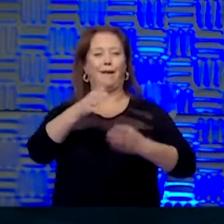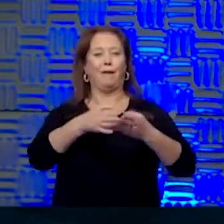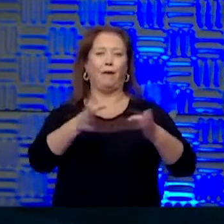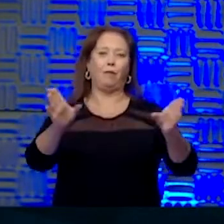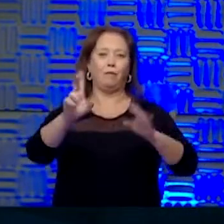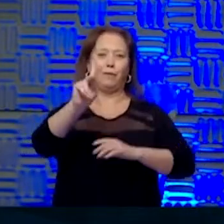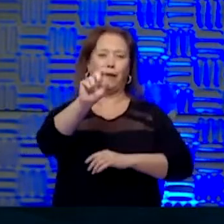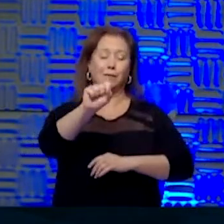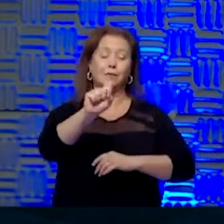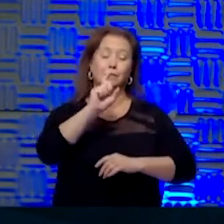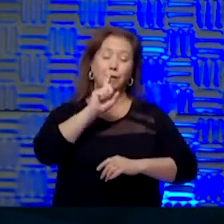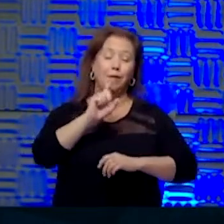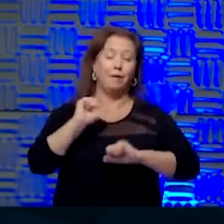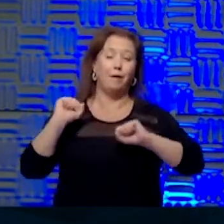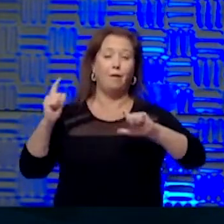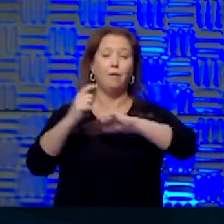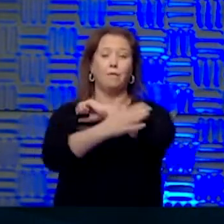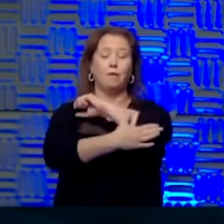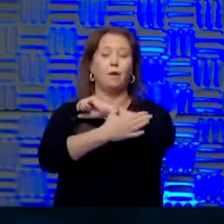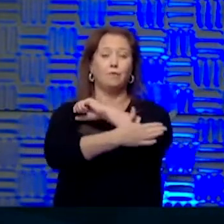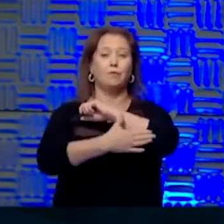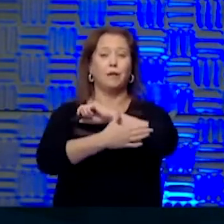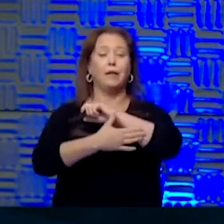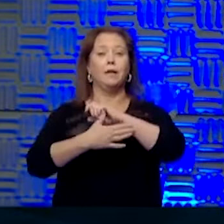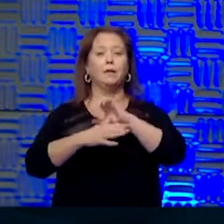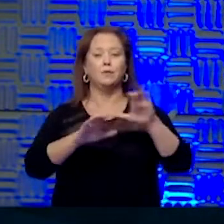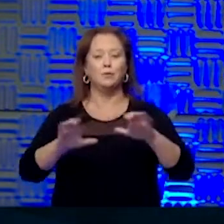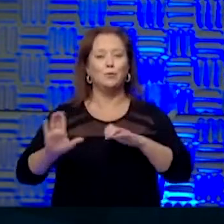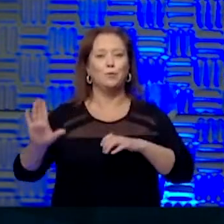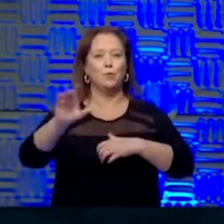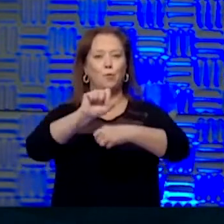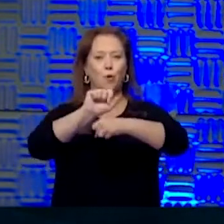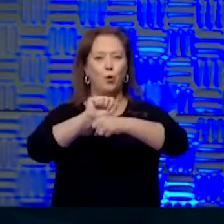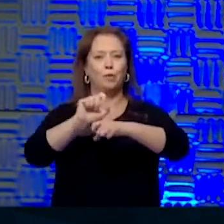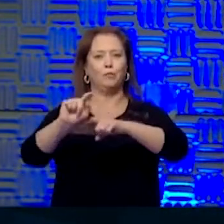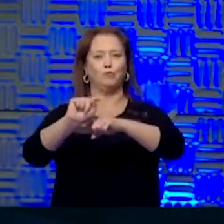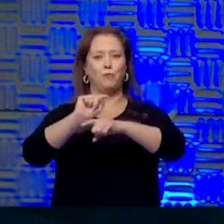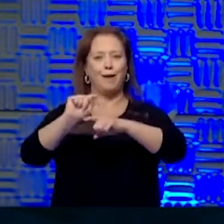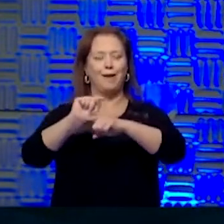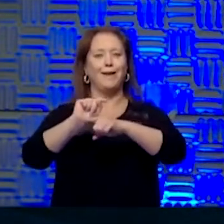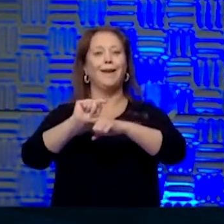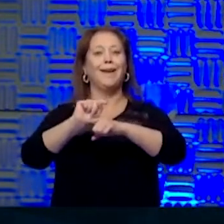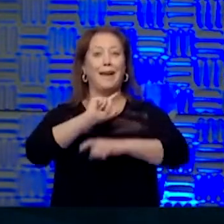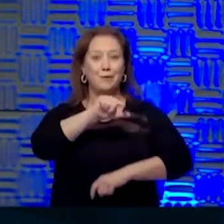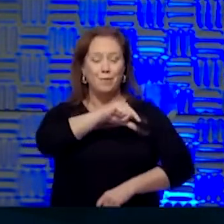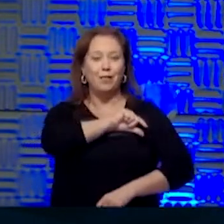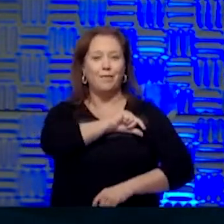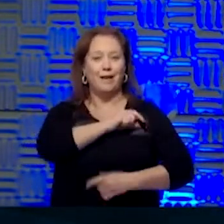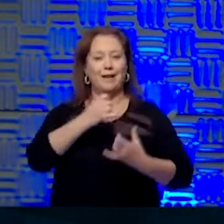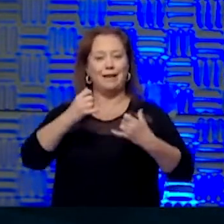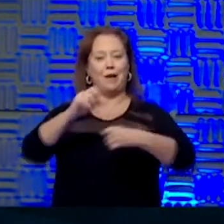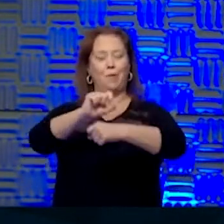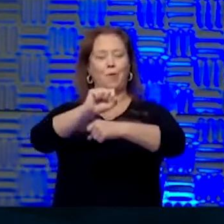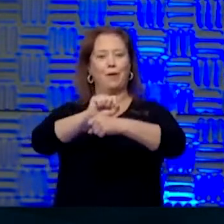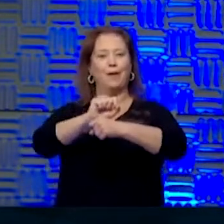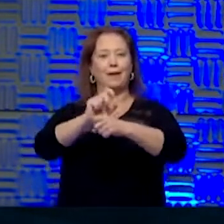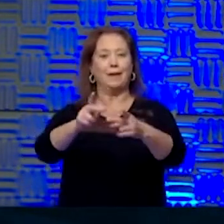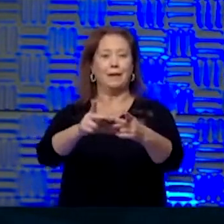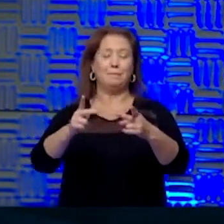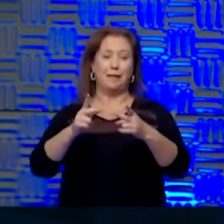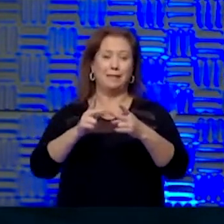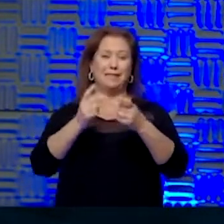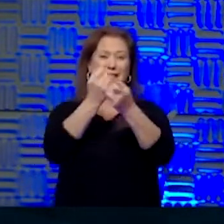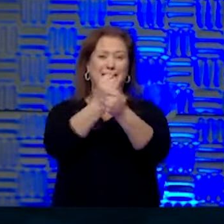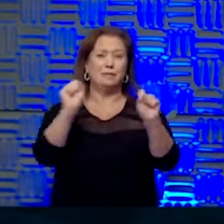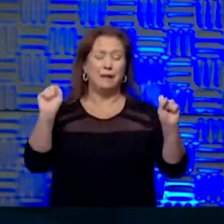really around the country to do the job that they trained to do and are qualified to do and are now working in places that is very safe